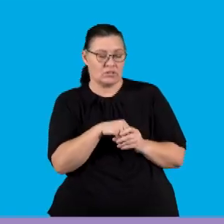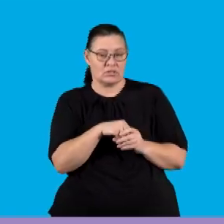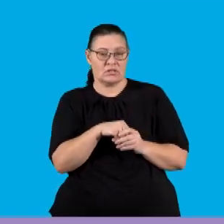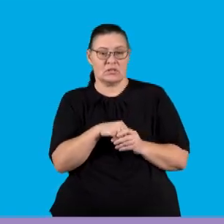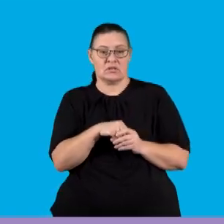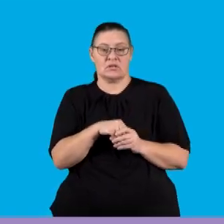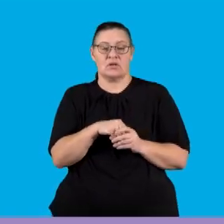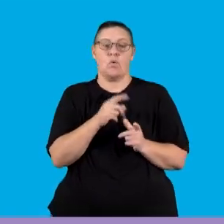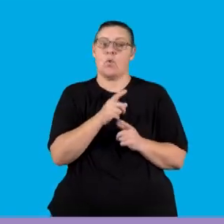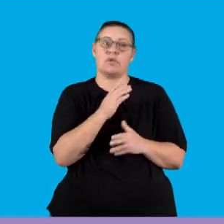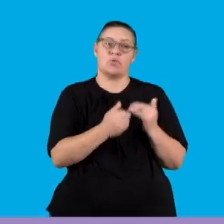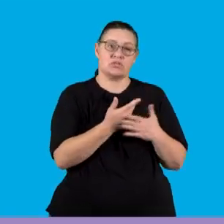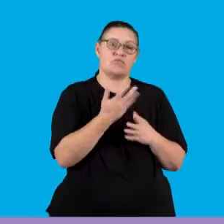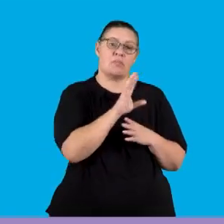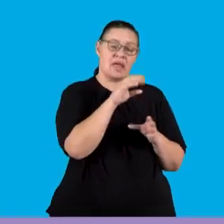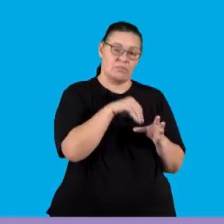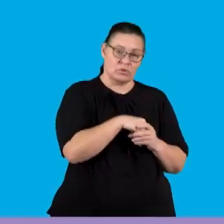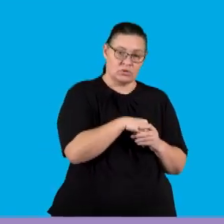and